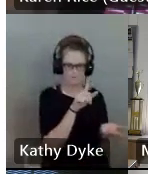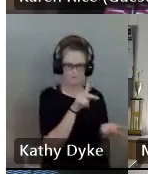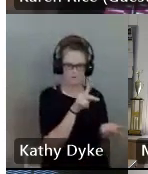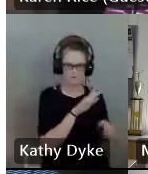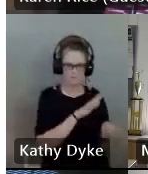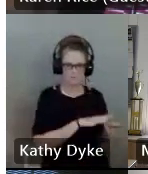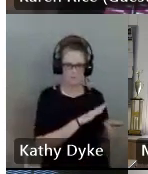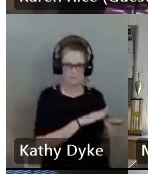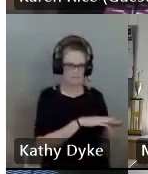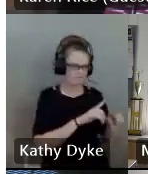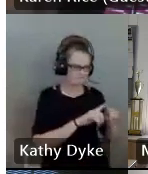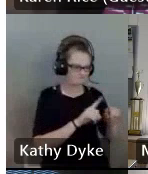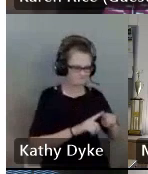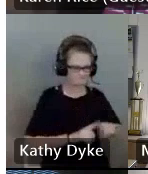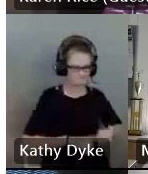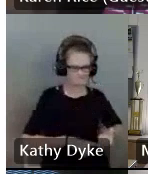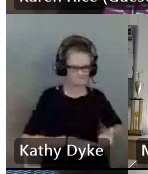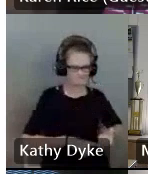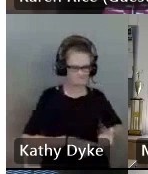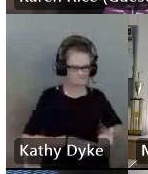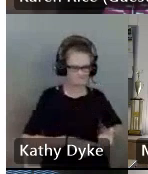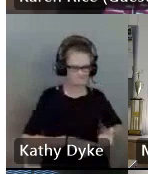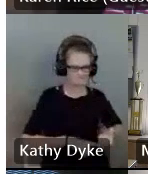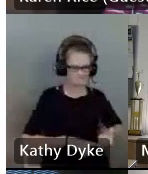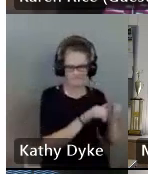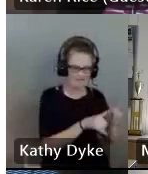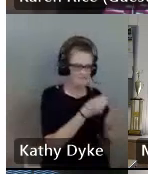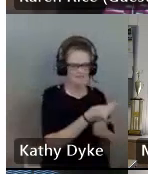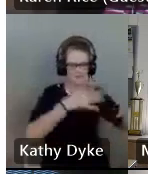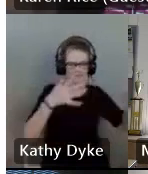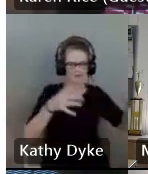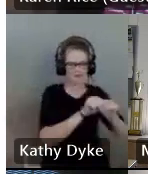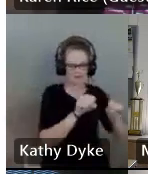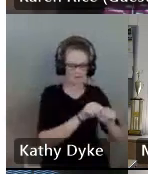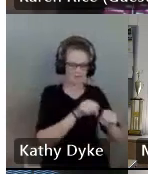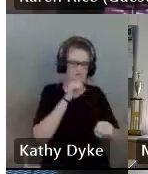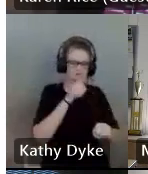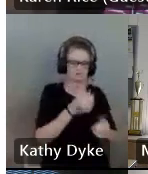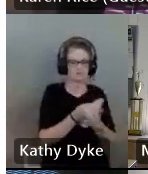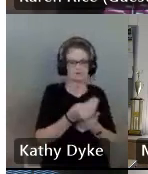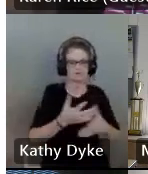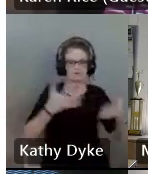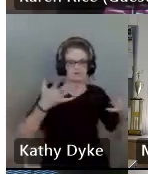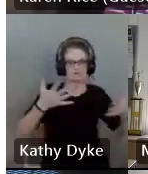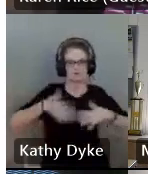unnecessary sizes and materials of things, right? You don't have to buy a whole bunch of shoes in different sizes.